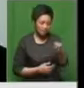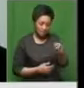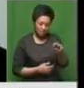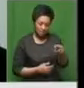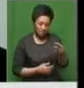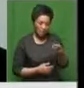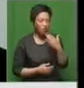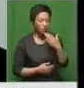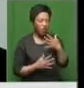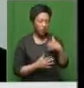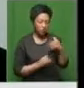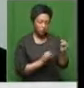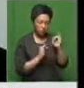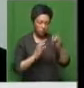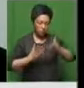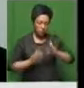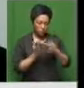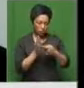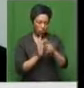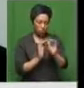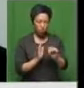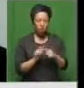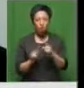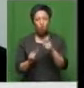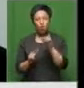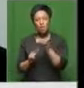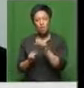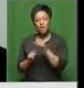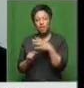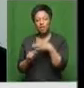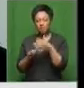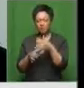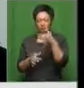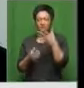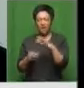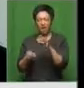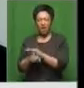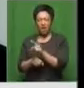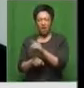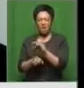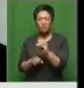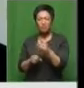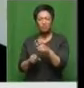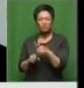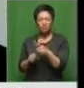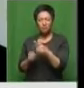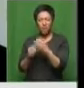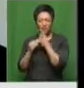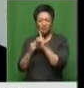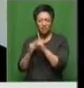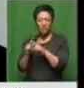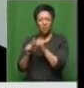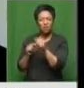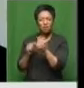show. Now, the bottles that you manufacture are 100% biodegradable. Take us through what they are made of and why you decided on embarking